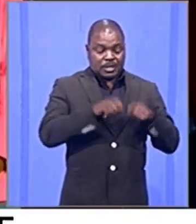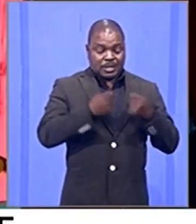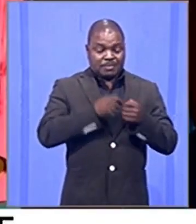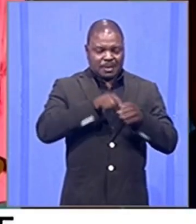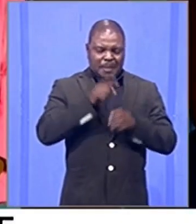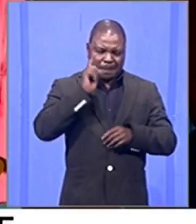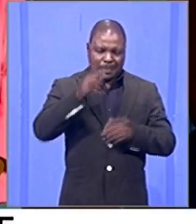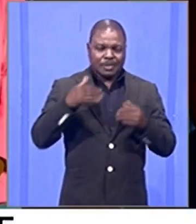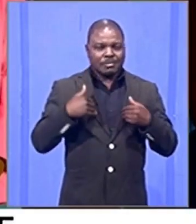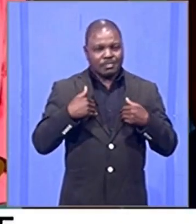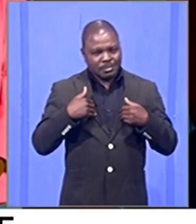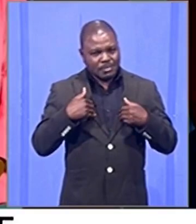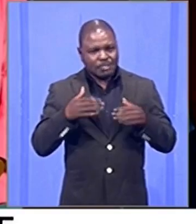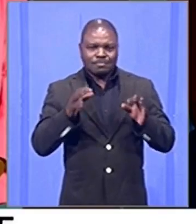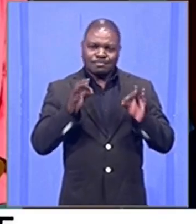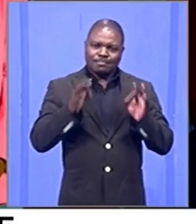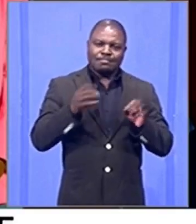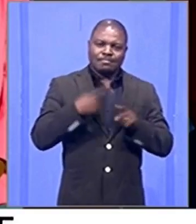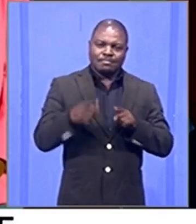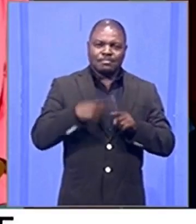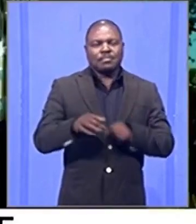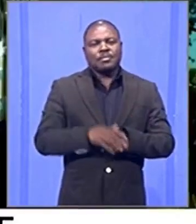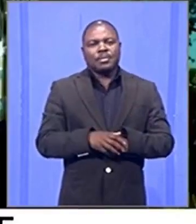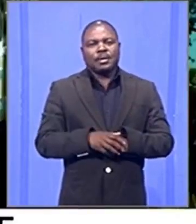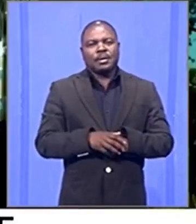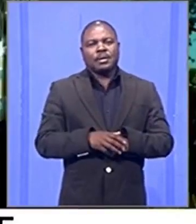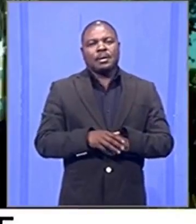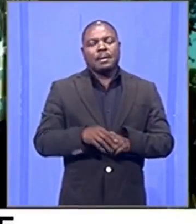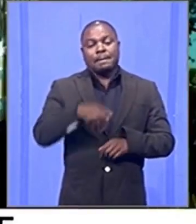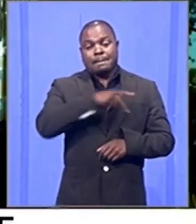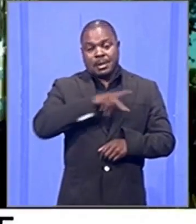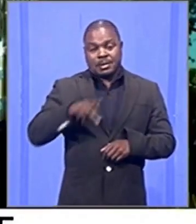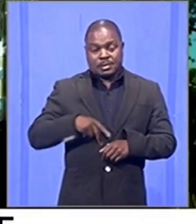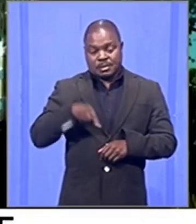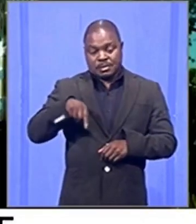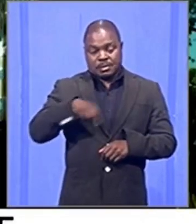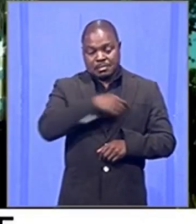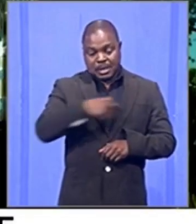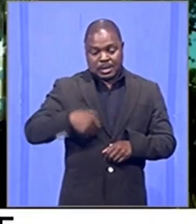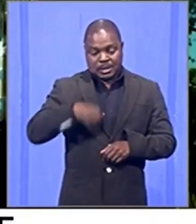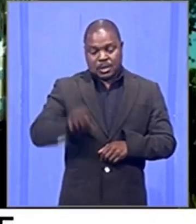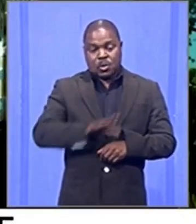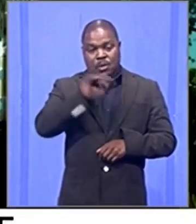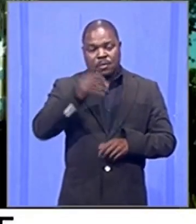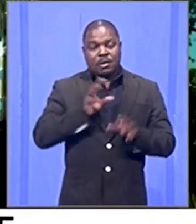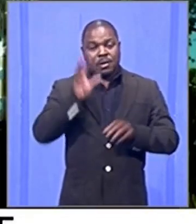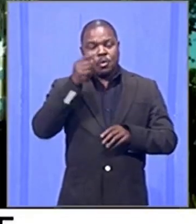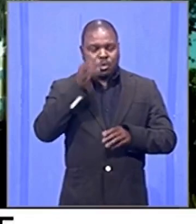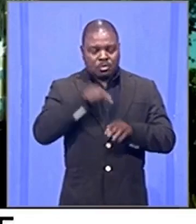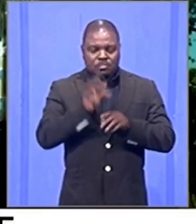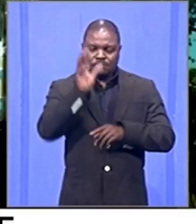ho qala dipapadi mme mopresidente wa netball South Africa o re mohope o tlo sala kwano naheng.